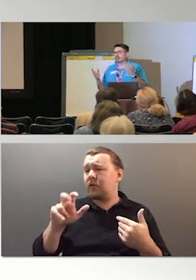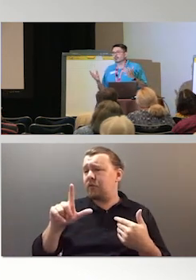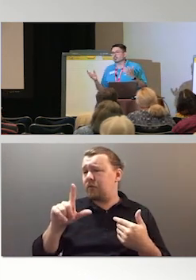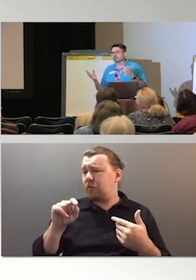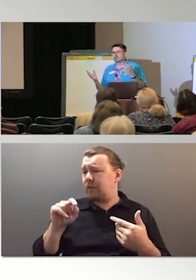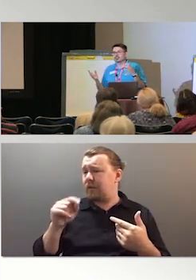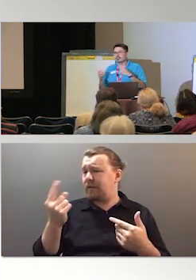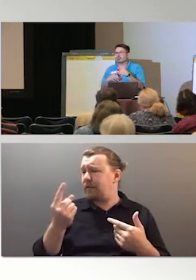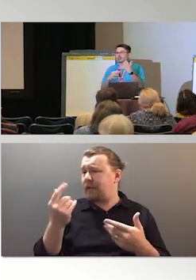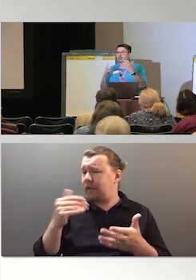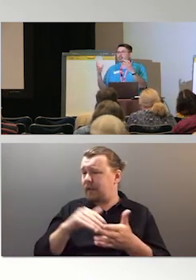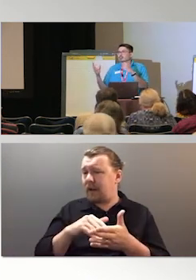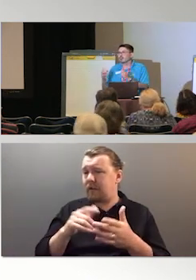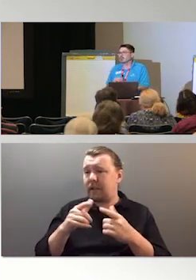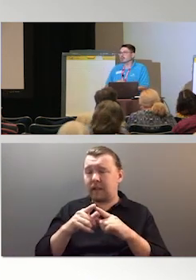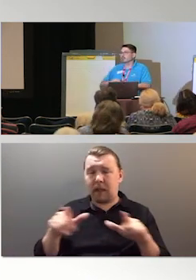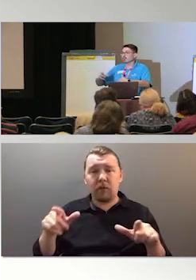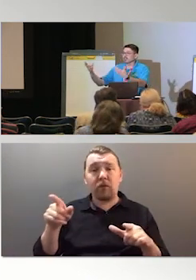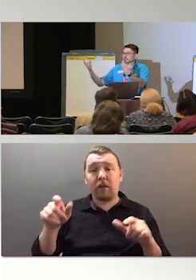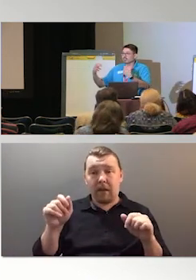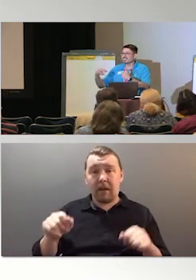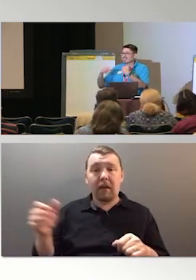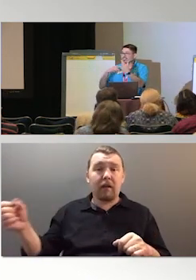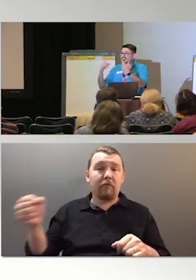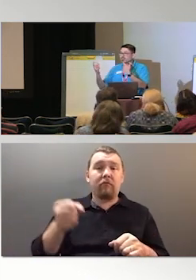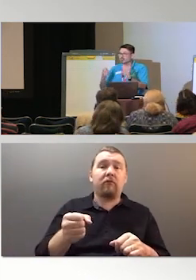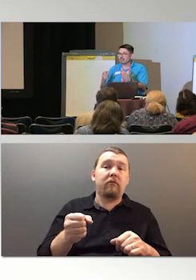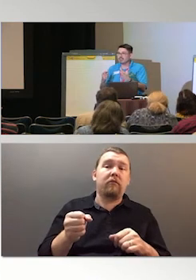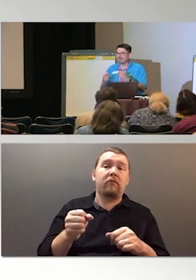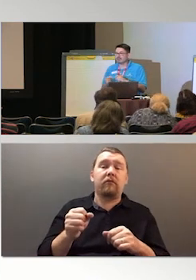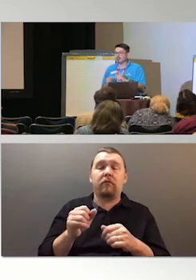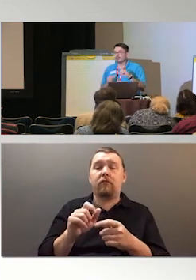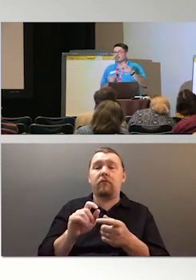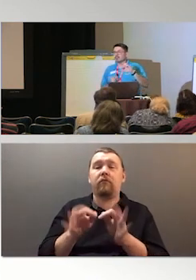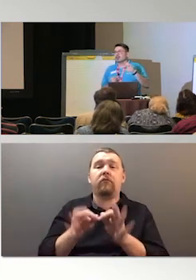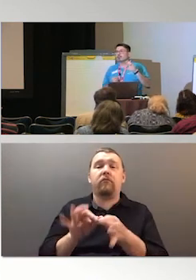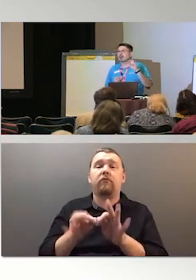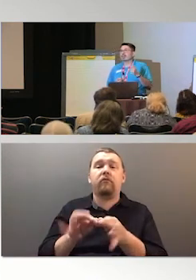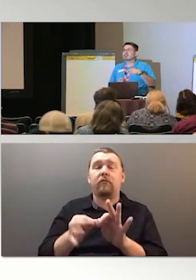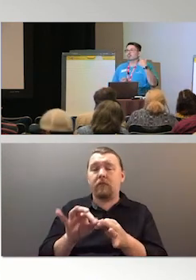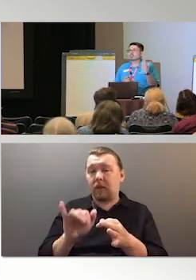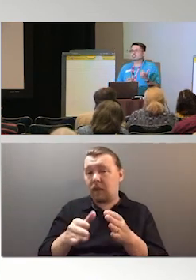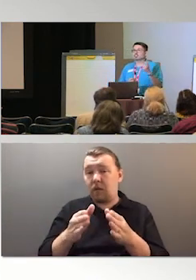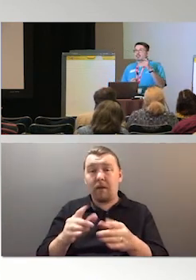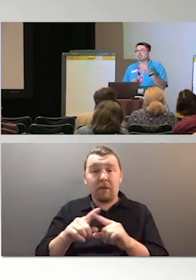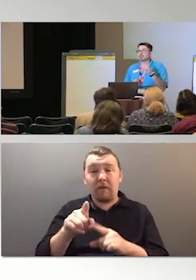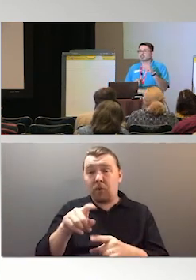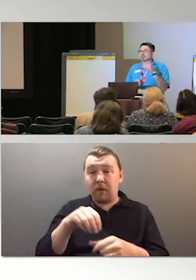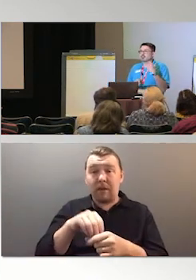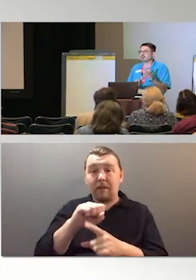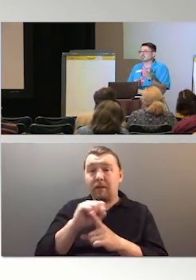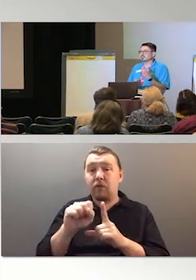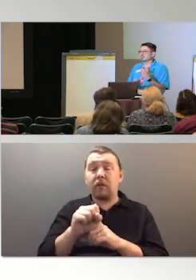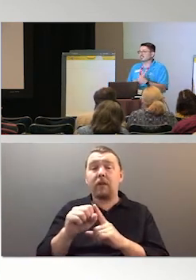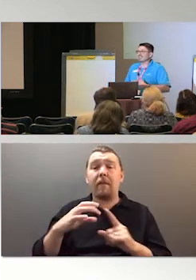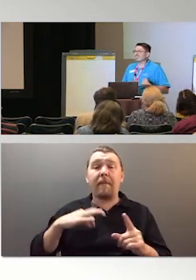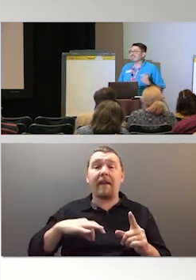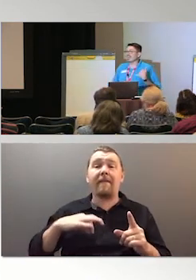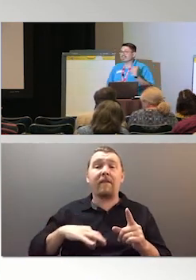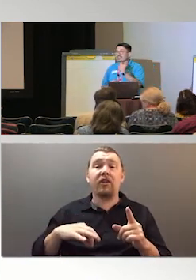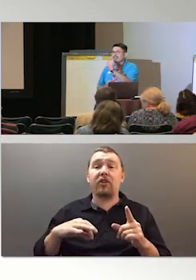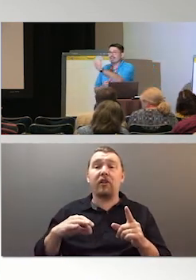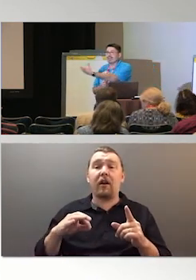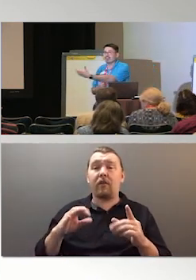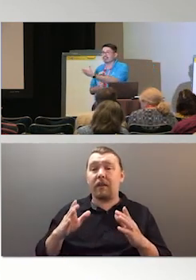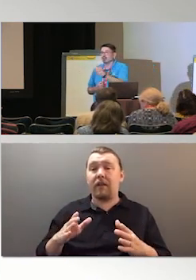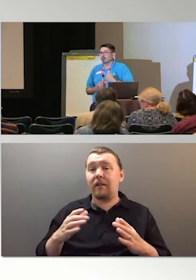320-something languages that they're able to bring on a translator and communicate that way. But if you're in a situation where the beneficiary says, hey, I